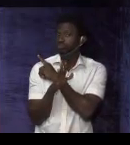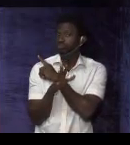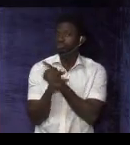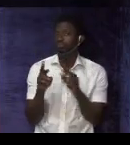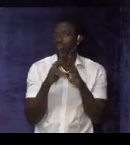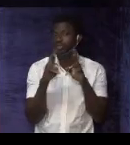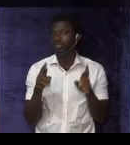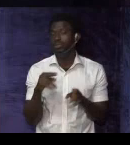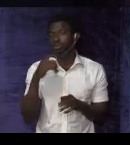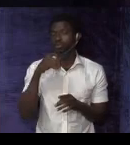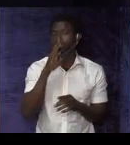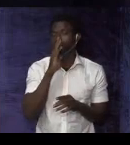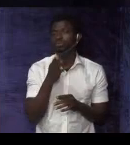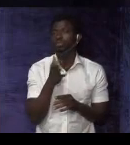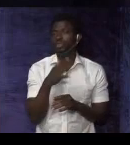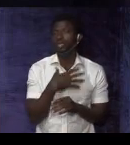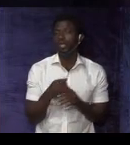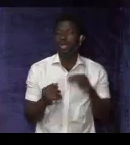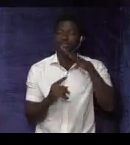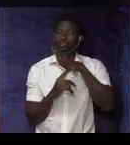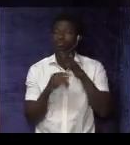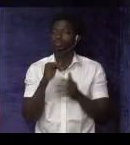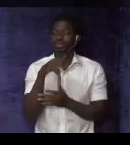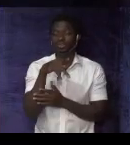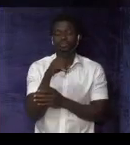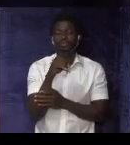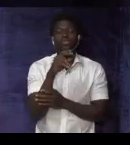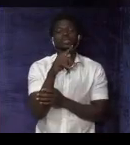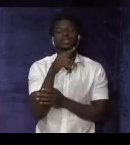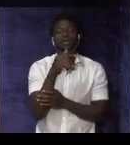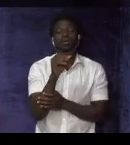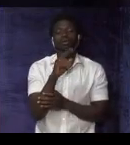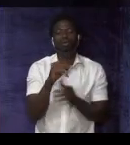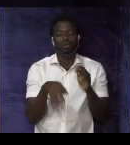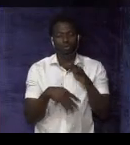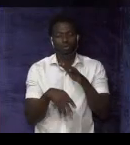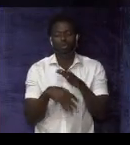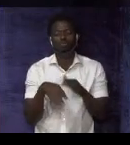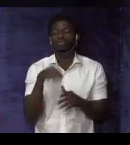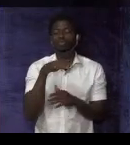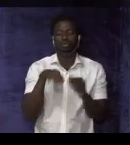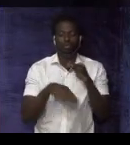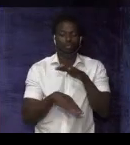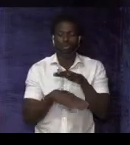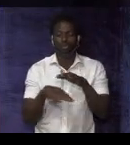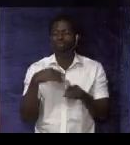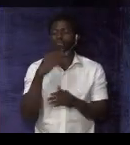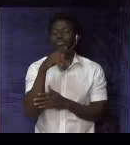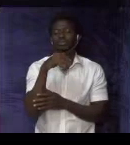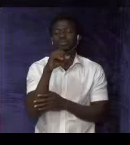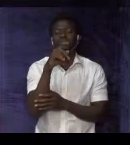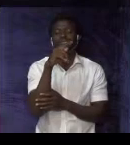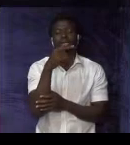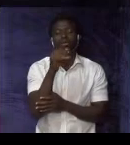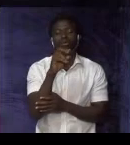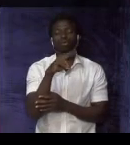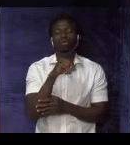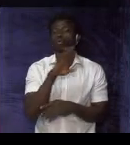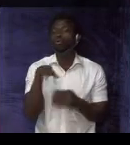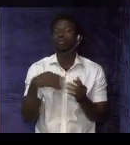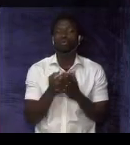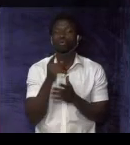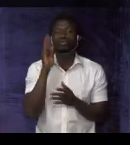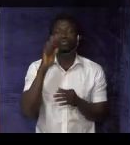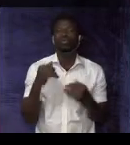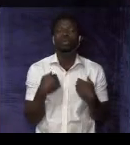5 rectangles must be there. Then the top is a pentagon, the bottom is a pentagon. So in all, you